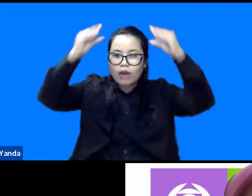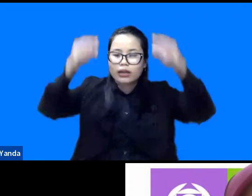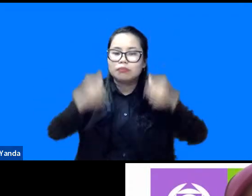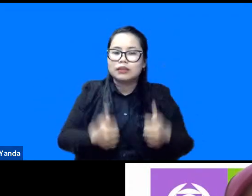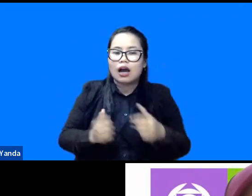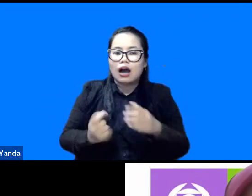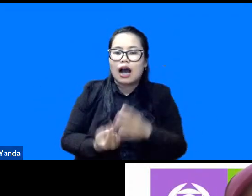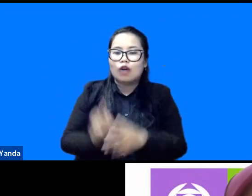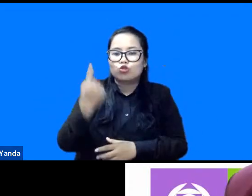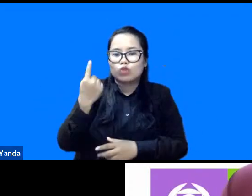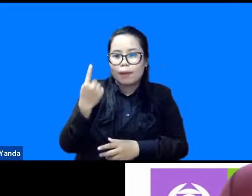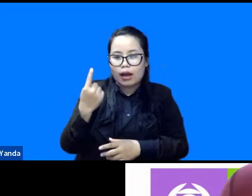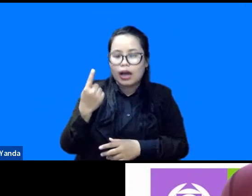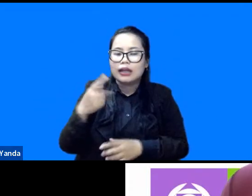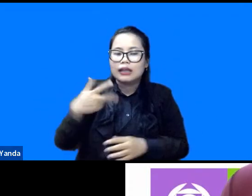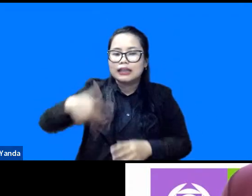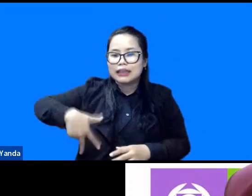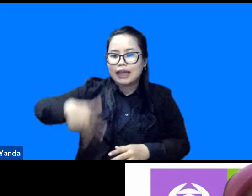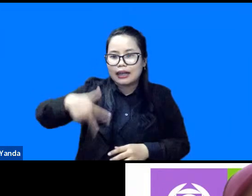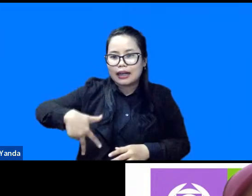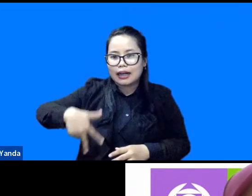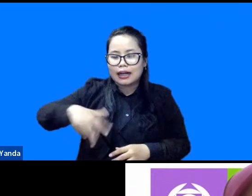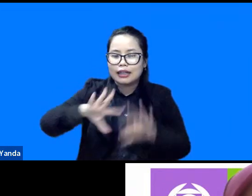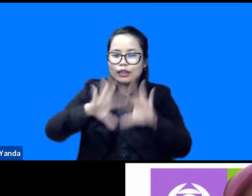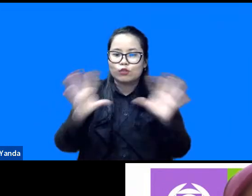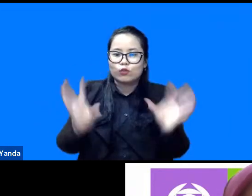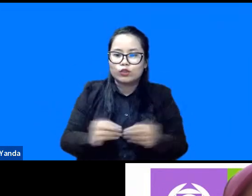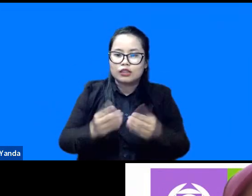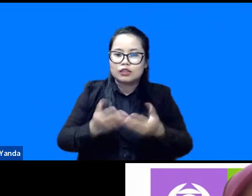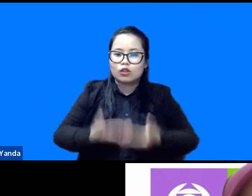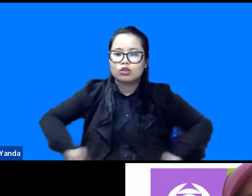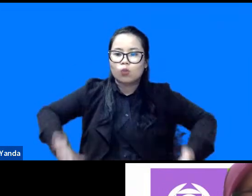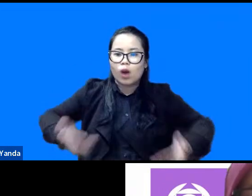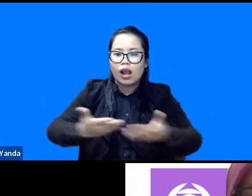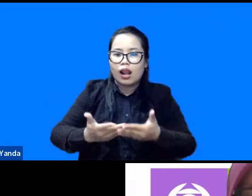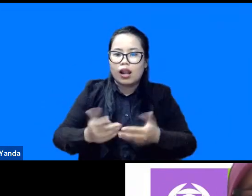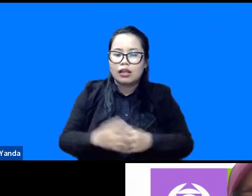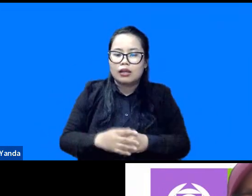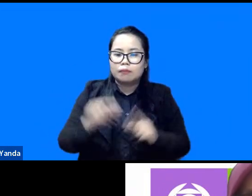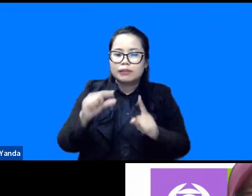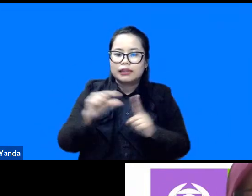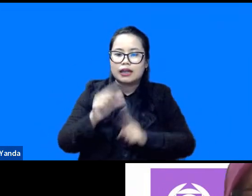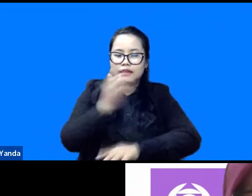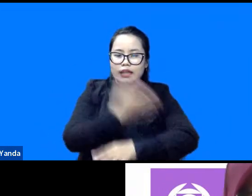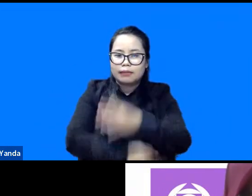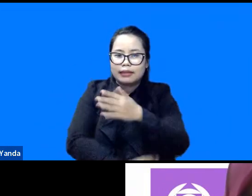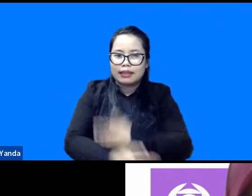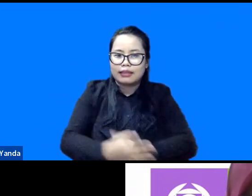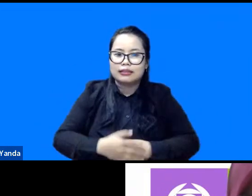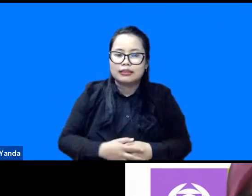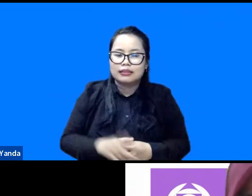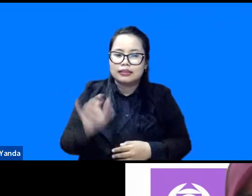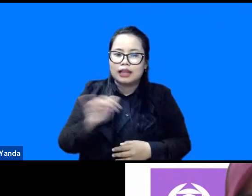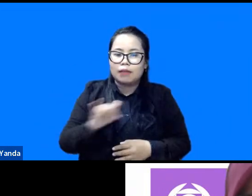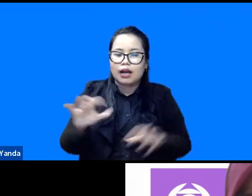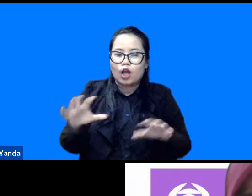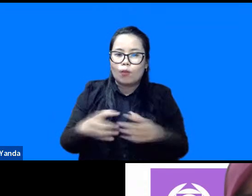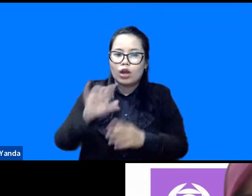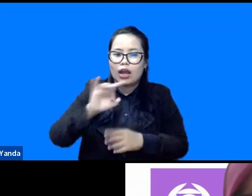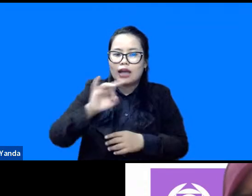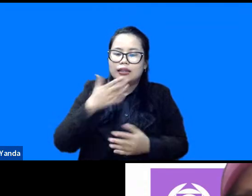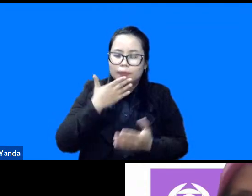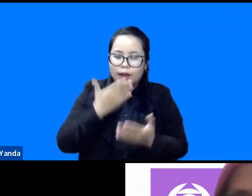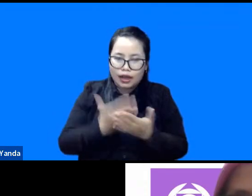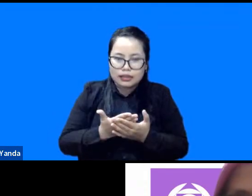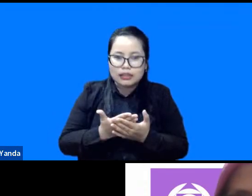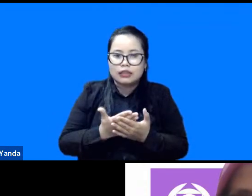and people with disability on energy transitions. Thank you so much for the participation, and don't forget to fill out